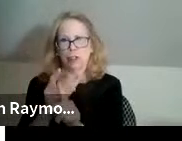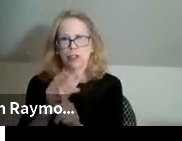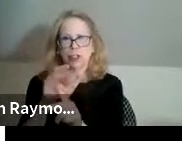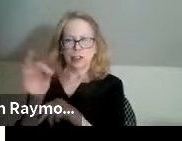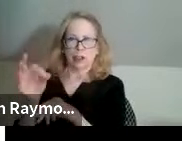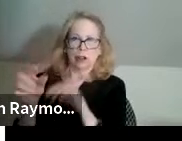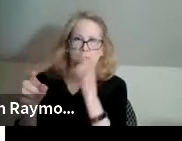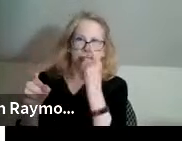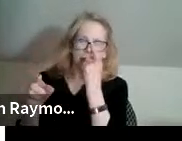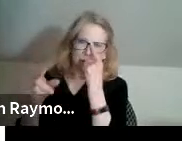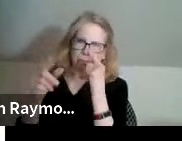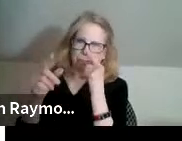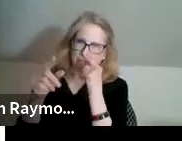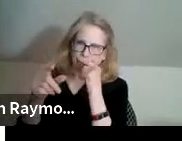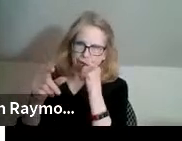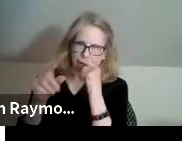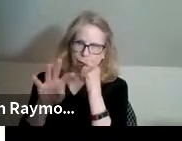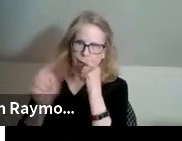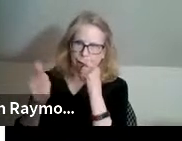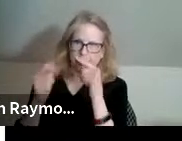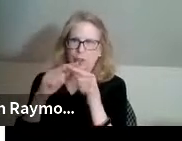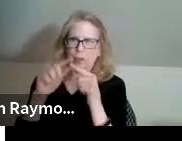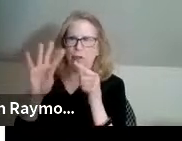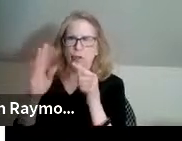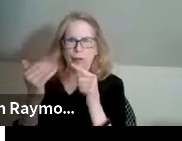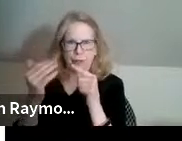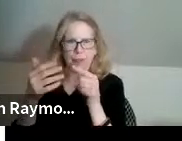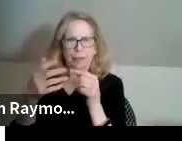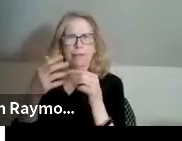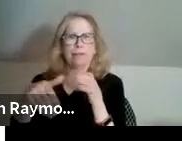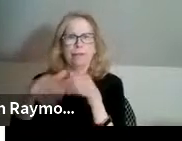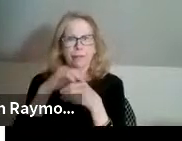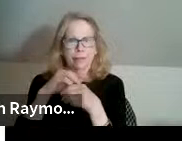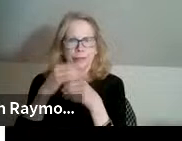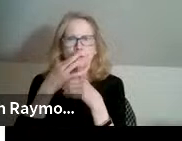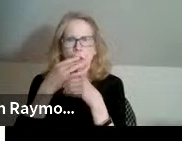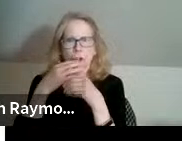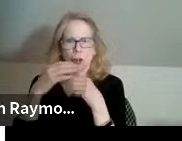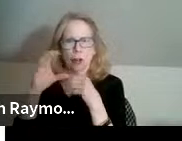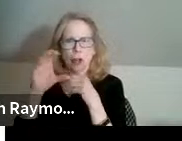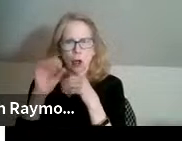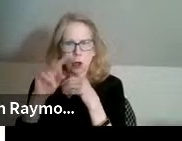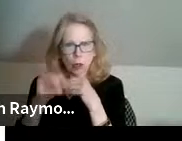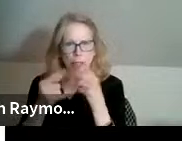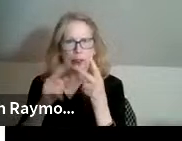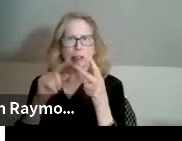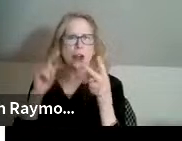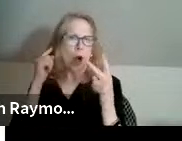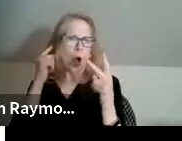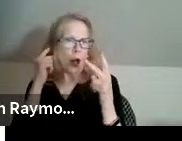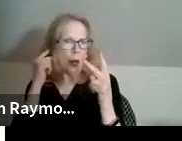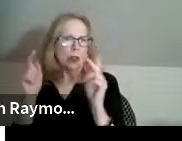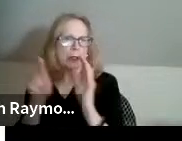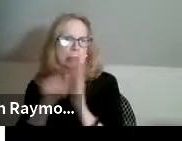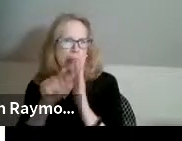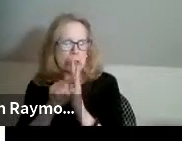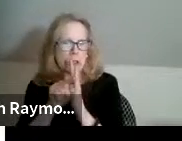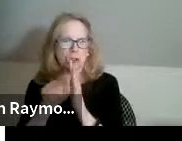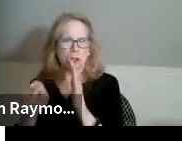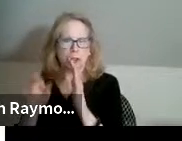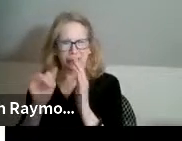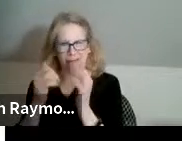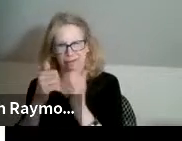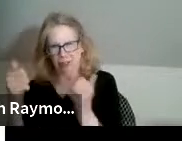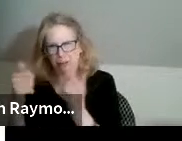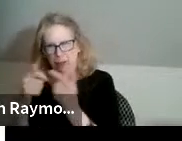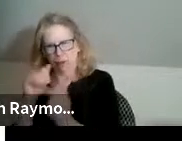415, and these cover color coding, which is very important, audible signals, which is separate